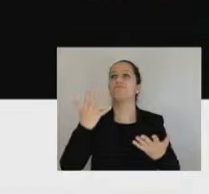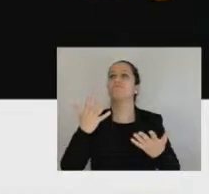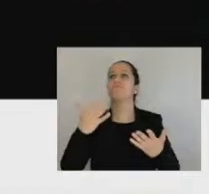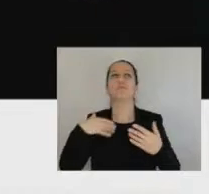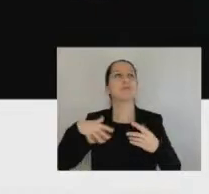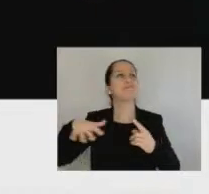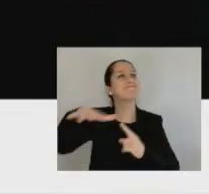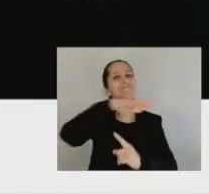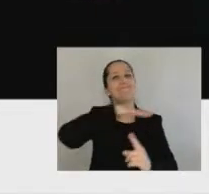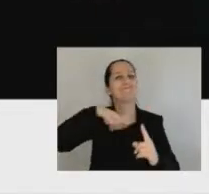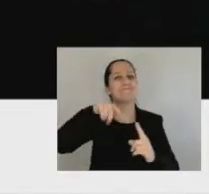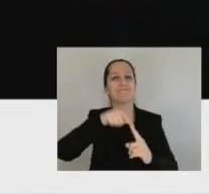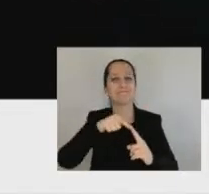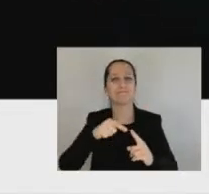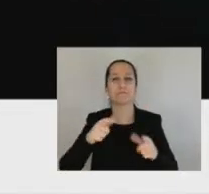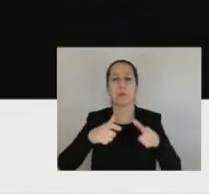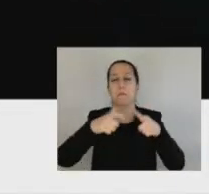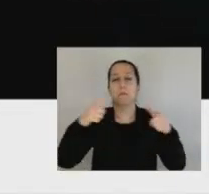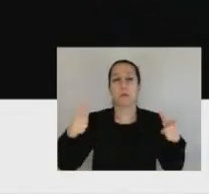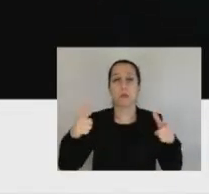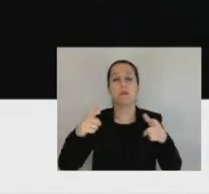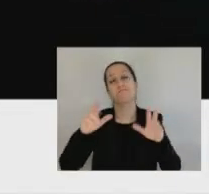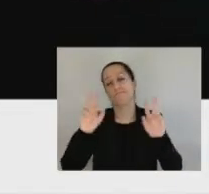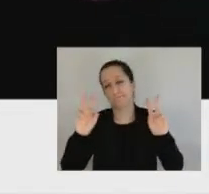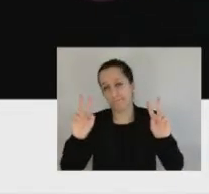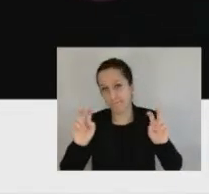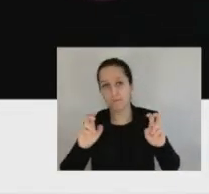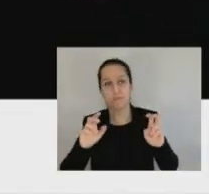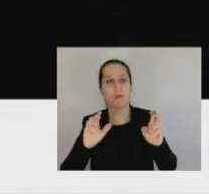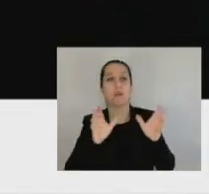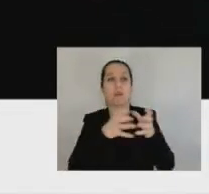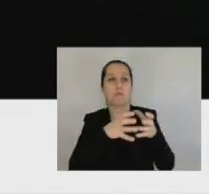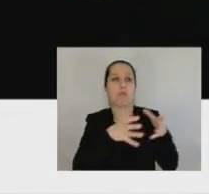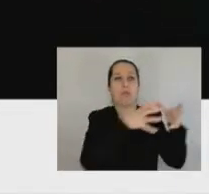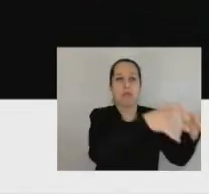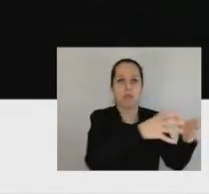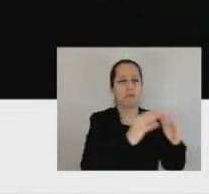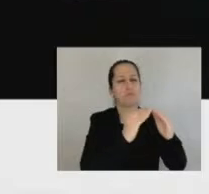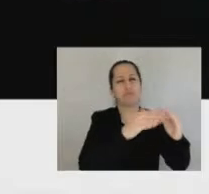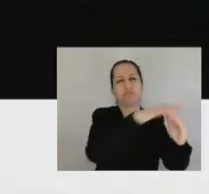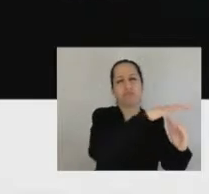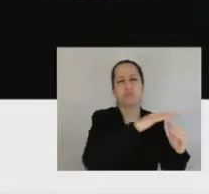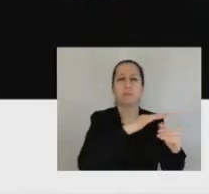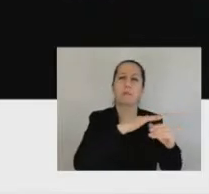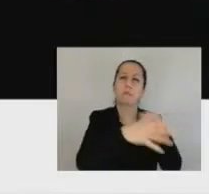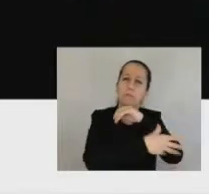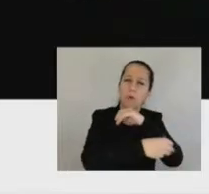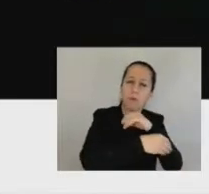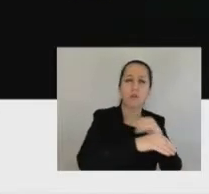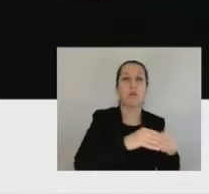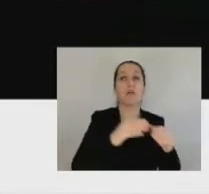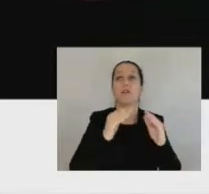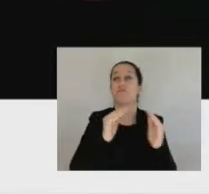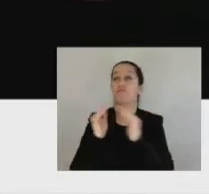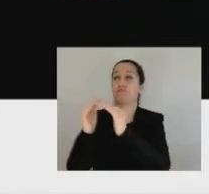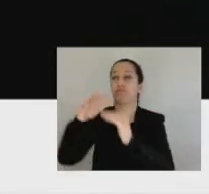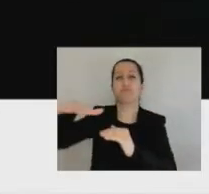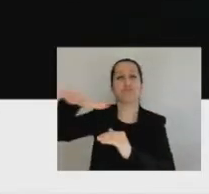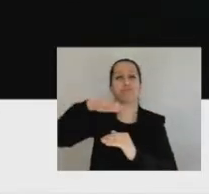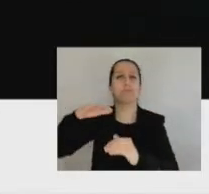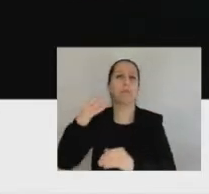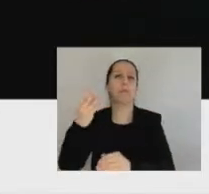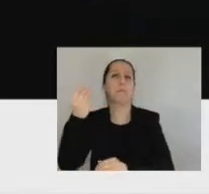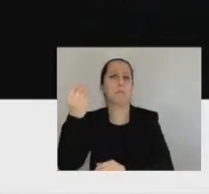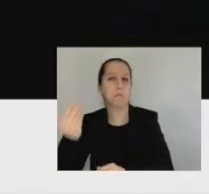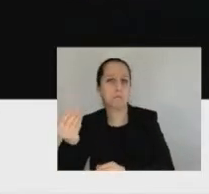grow, and especially in places where there is territorial segregation. And that territorial presence